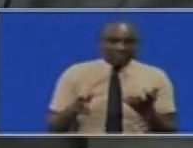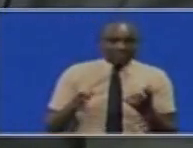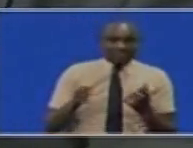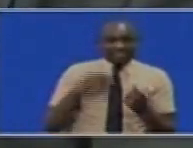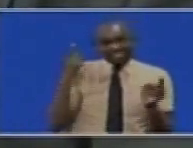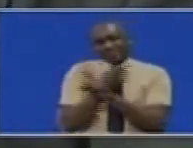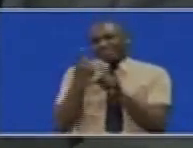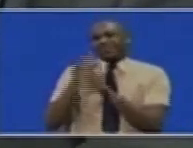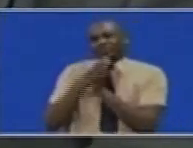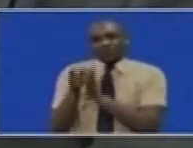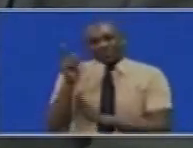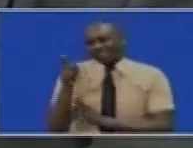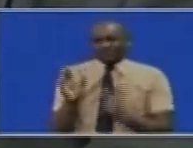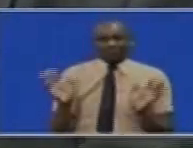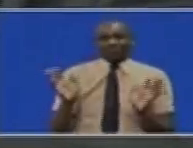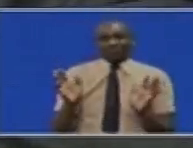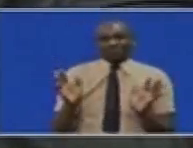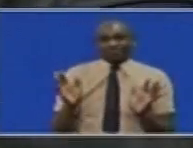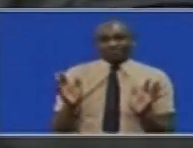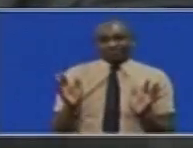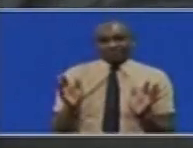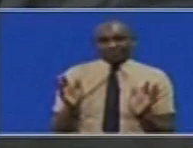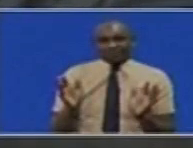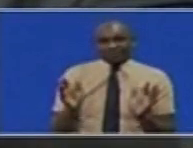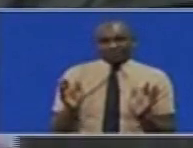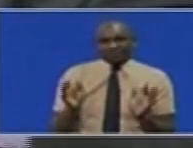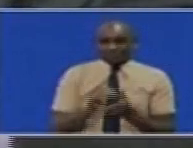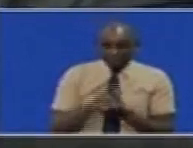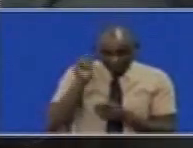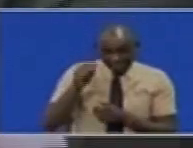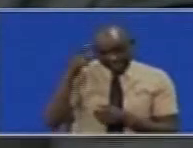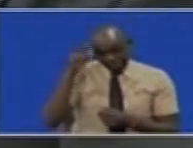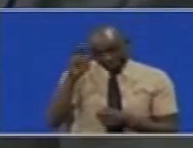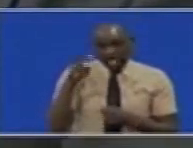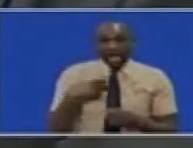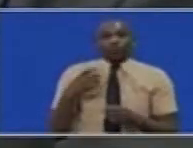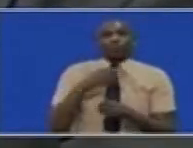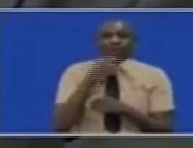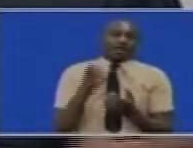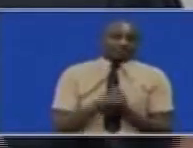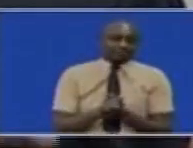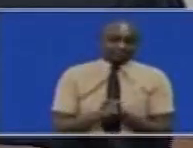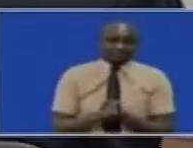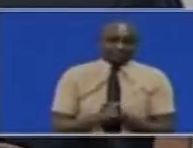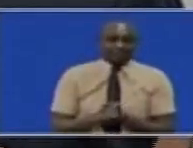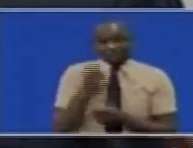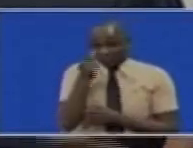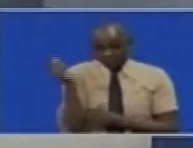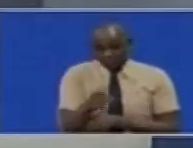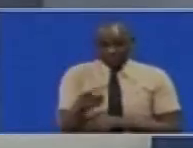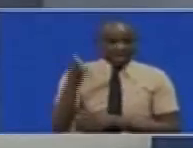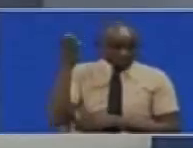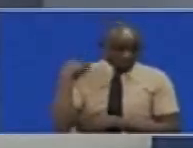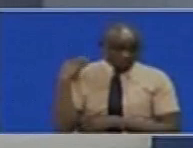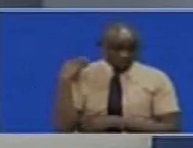and so on, we are seeing the same language. We are seeing the same language of almost crying foul before the actual event. A few months ago, there